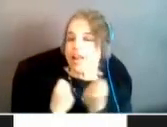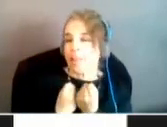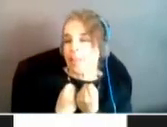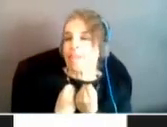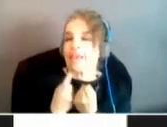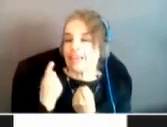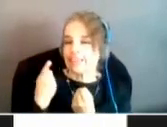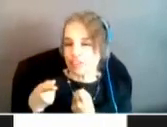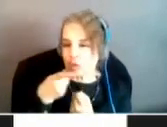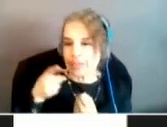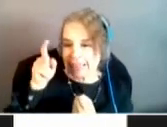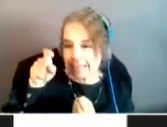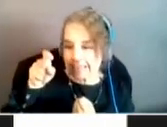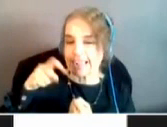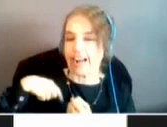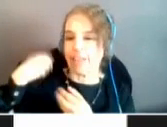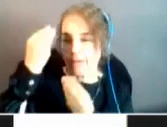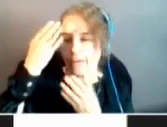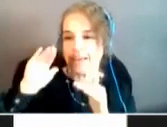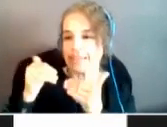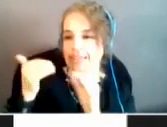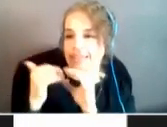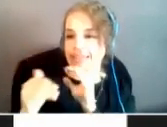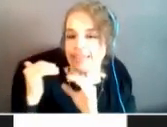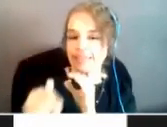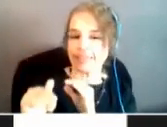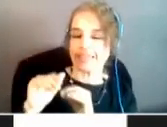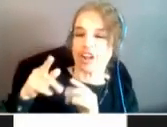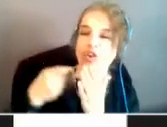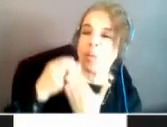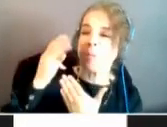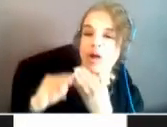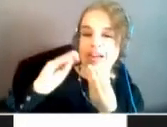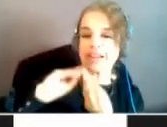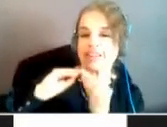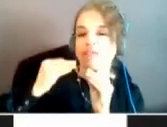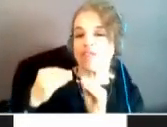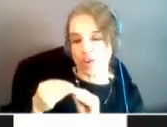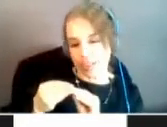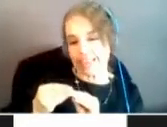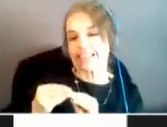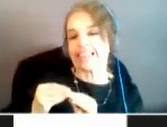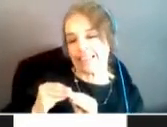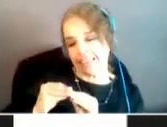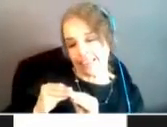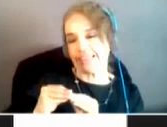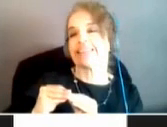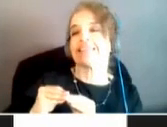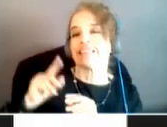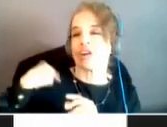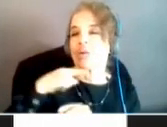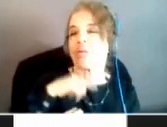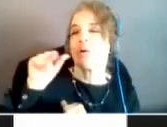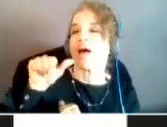if needed. Information on how to access that program, we do have a number for you that's listed. And then we have